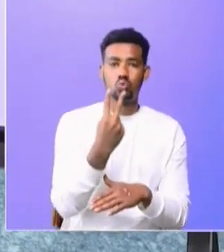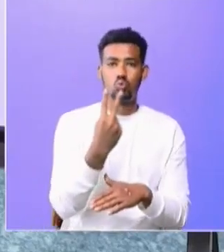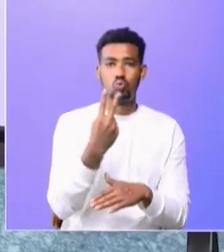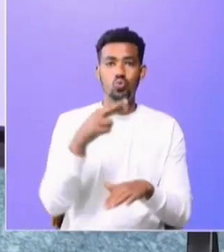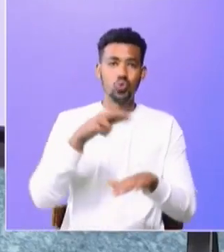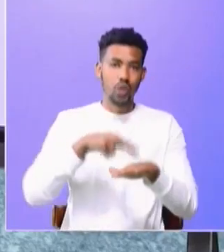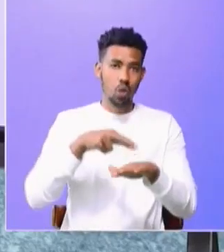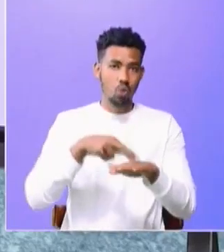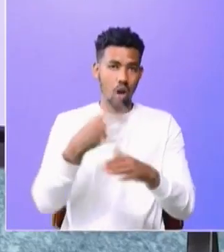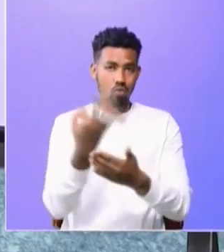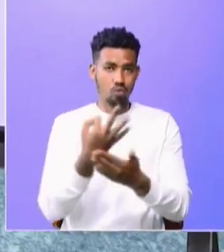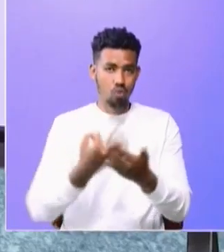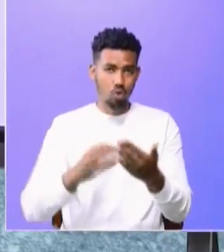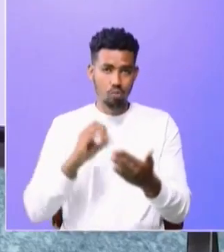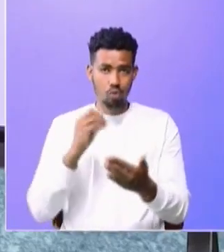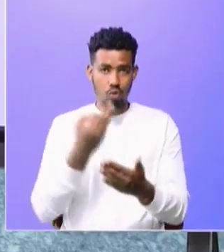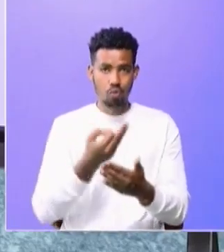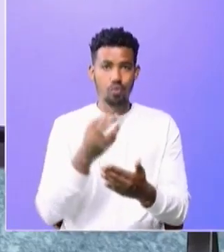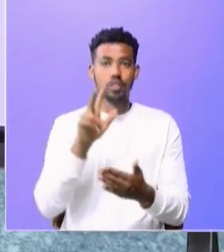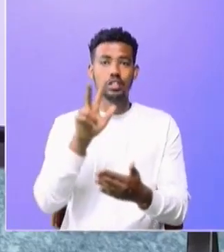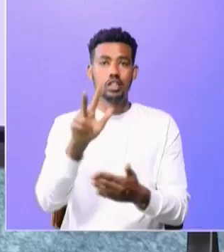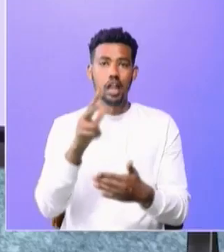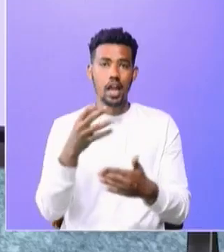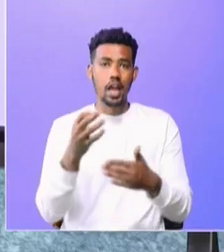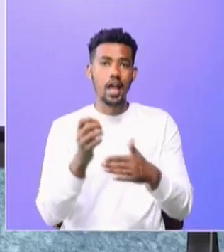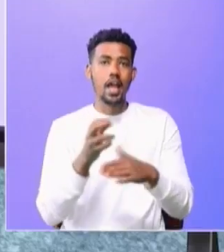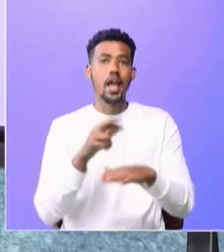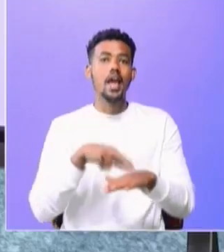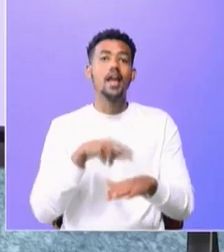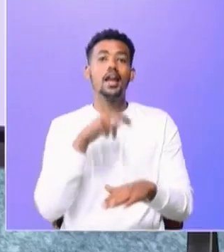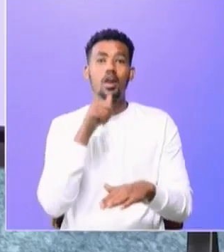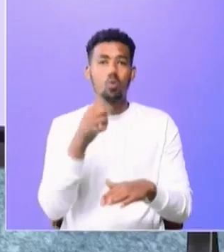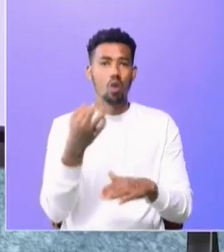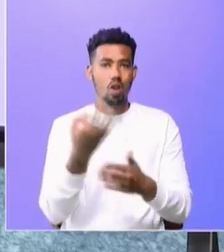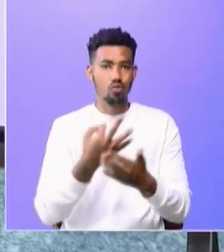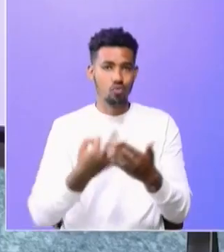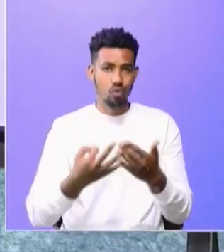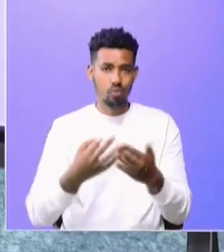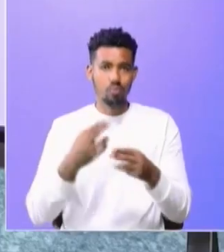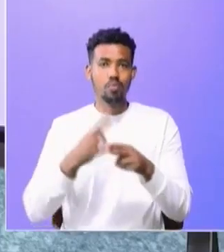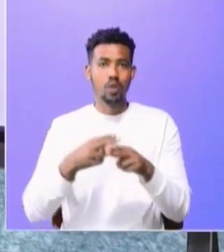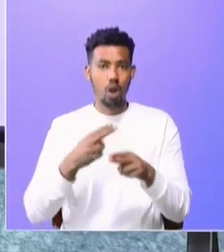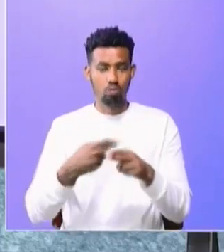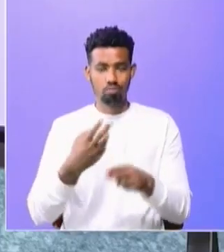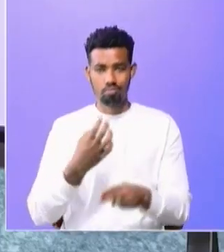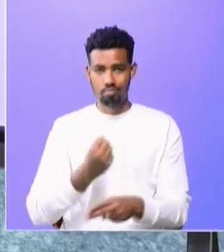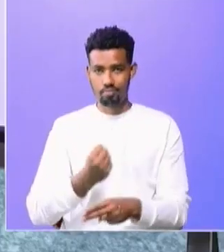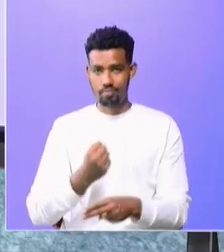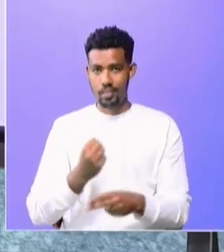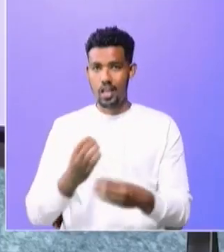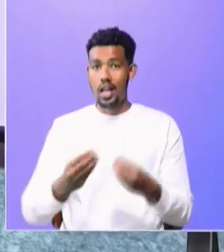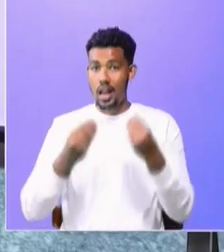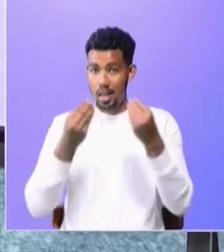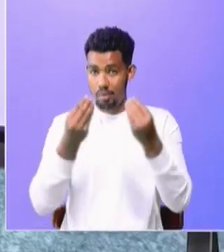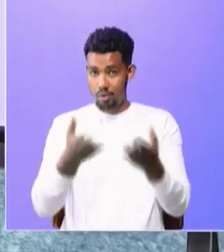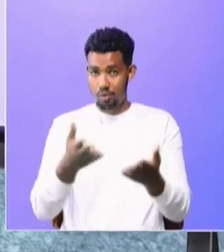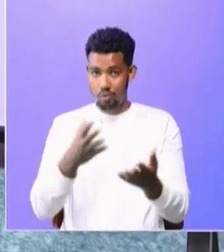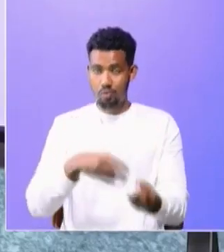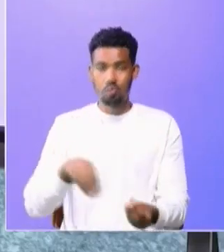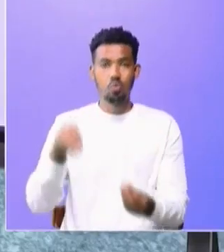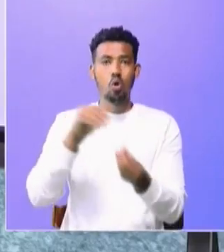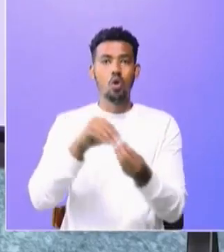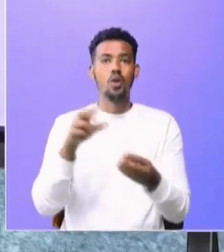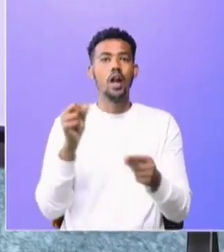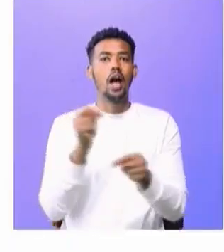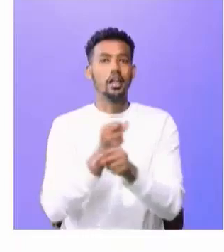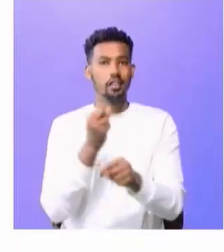of and also 3 irregular form of nouns. Let us keep going. Let me give you more activity and let